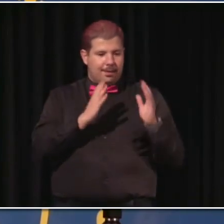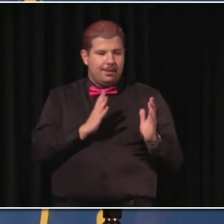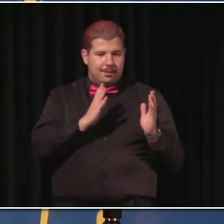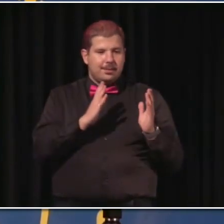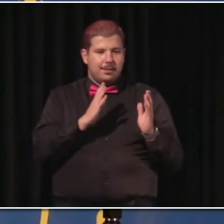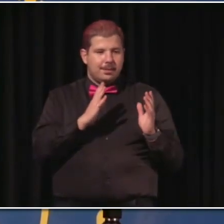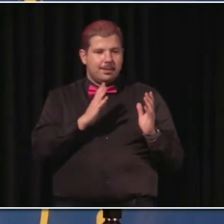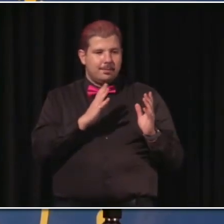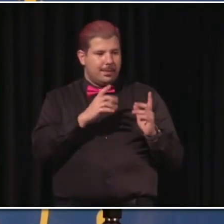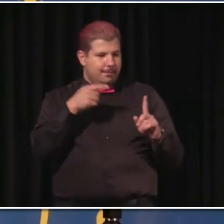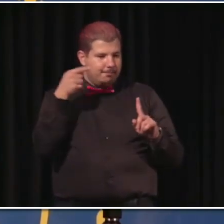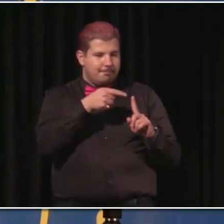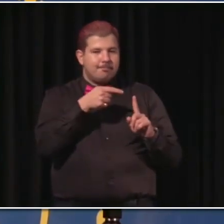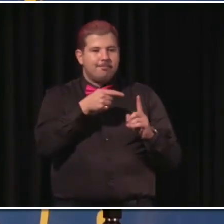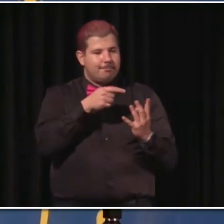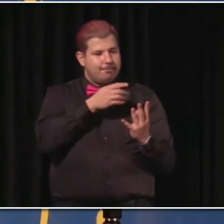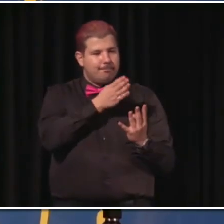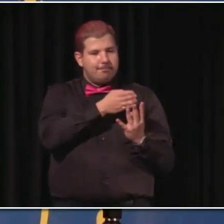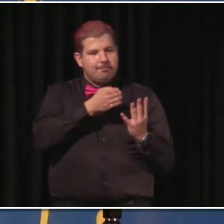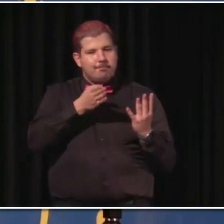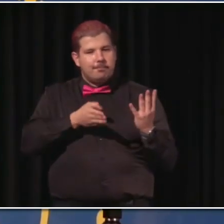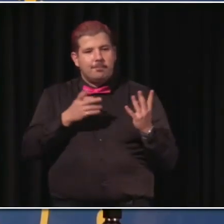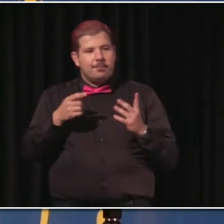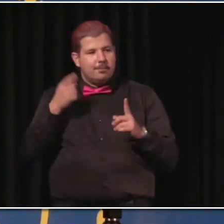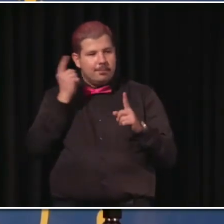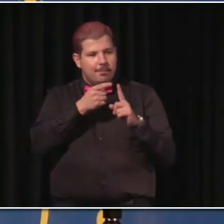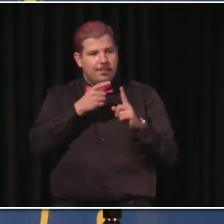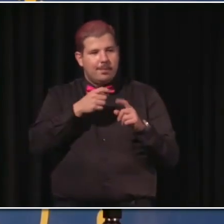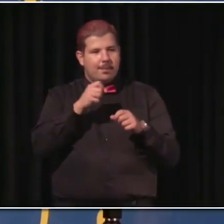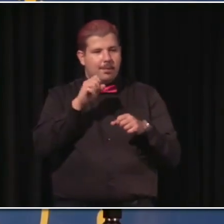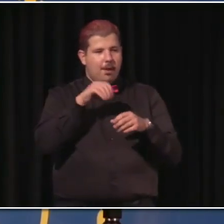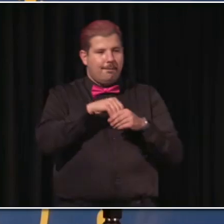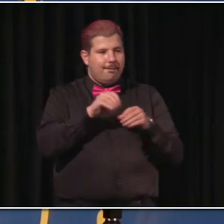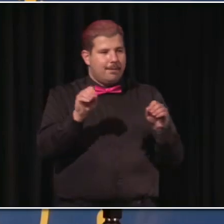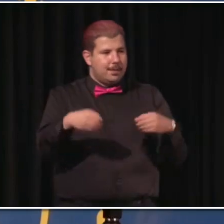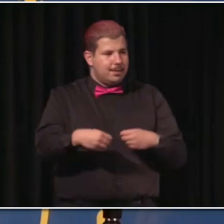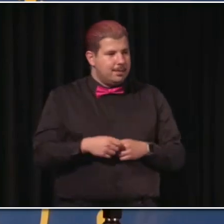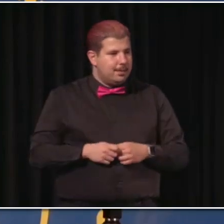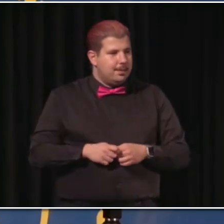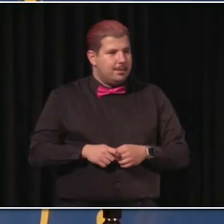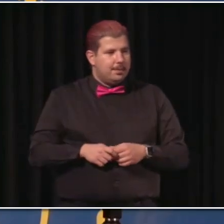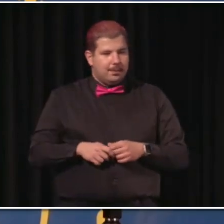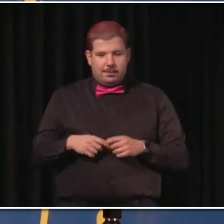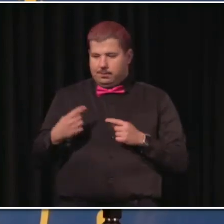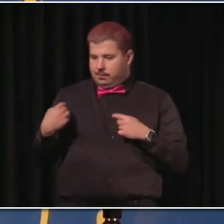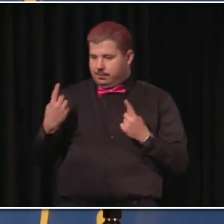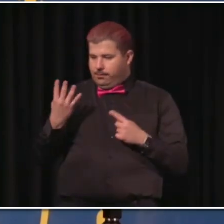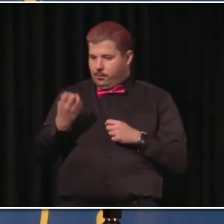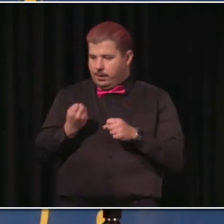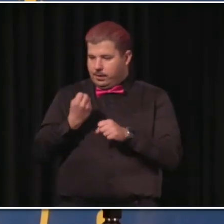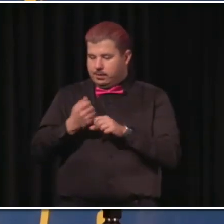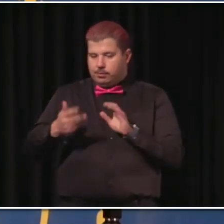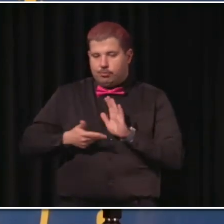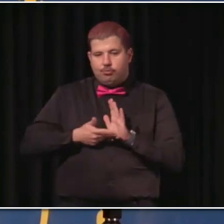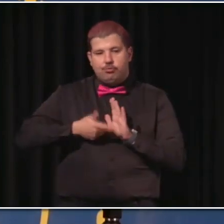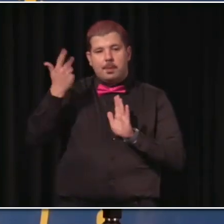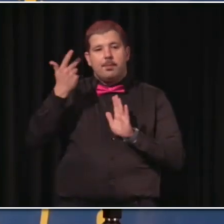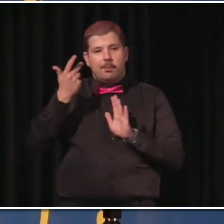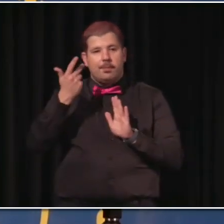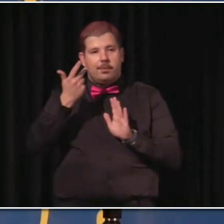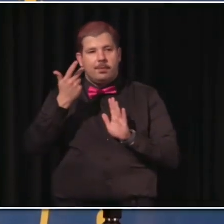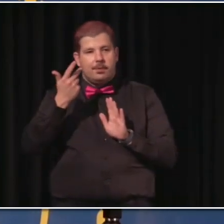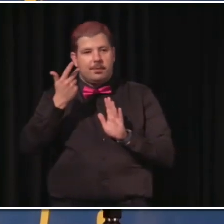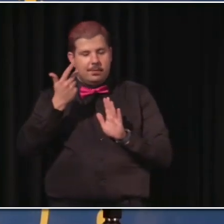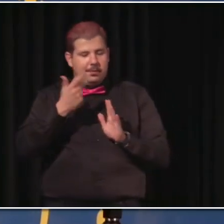since I took office. Over the last 4 years, we've tripled the pace of home building, and your county government is